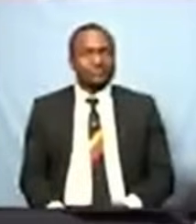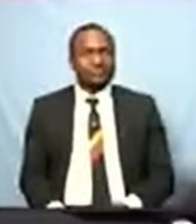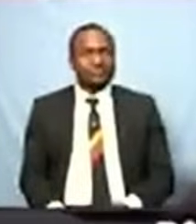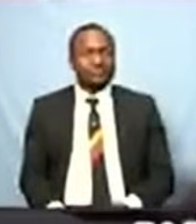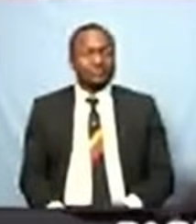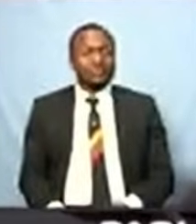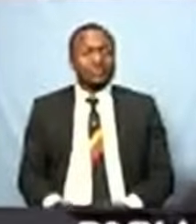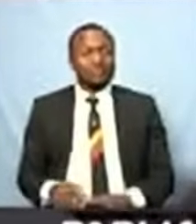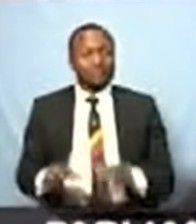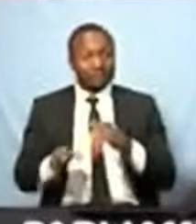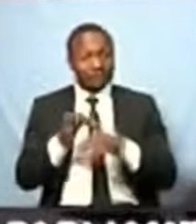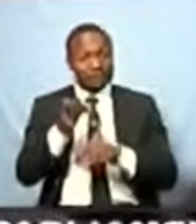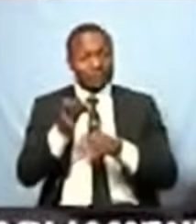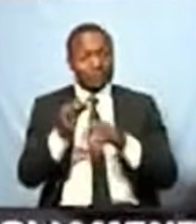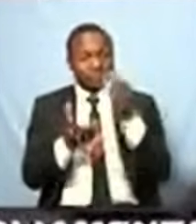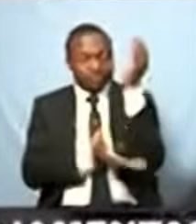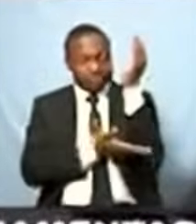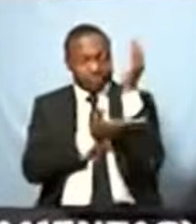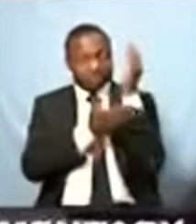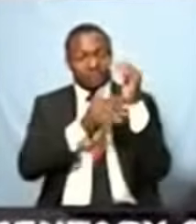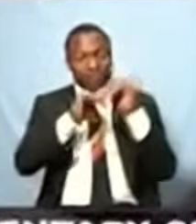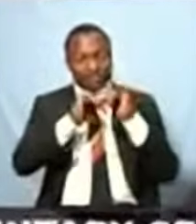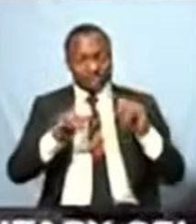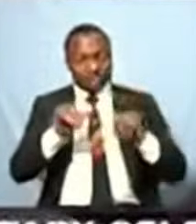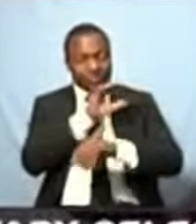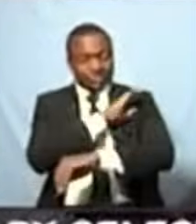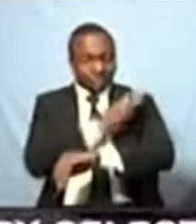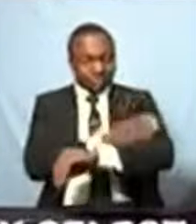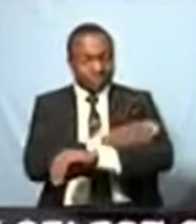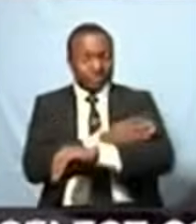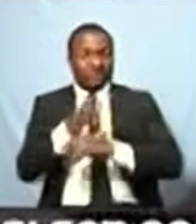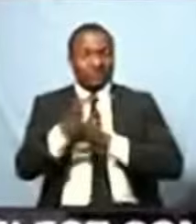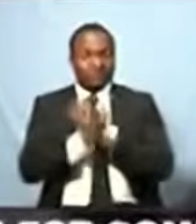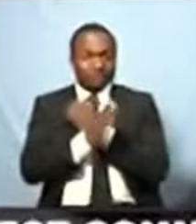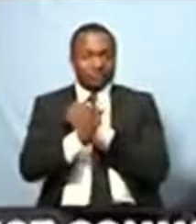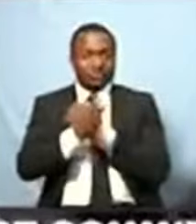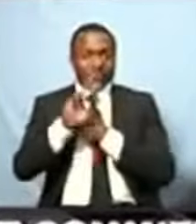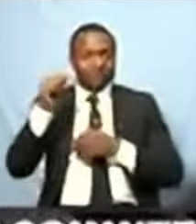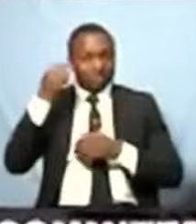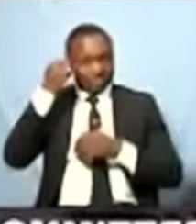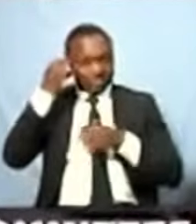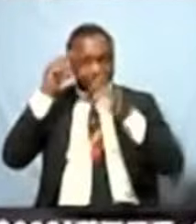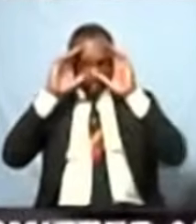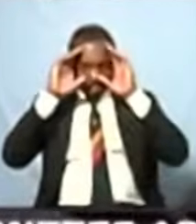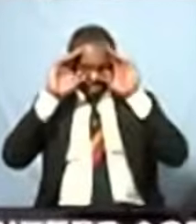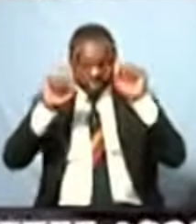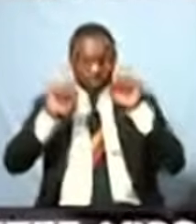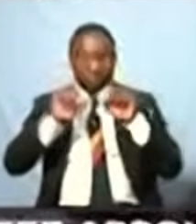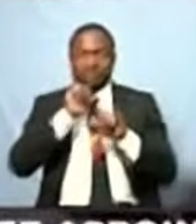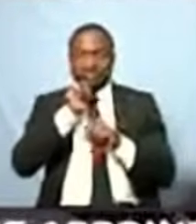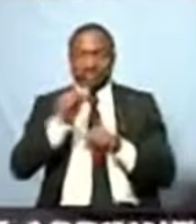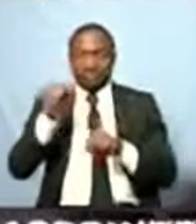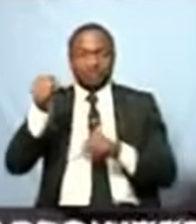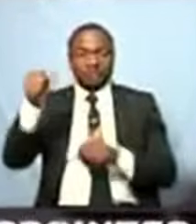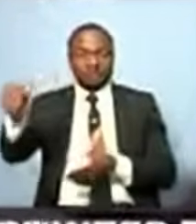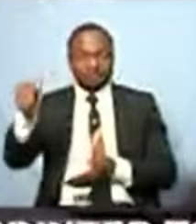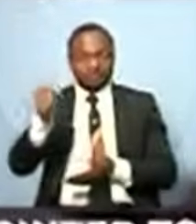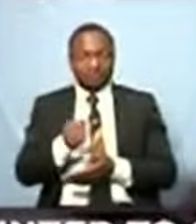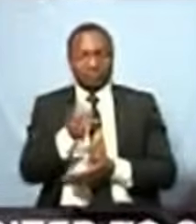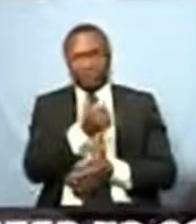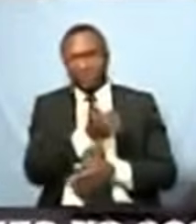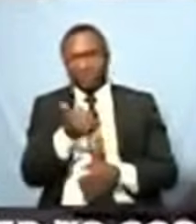Within the spirit of enhancing and upholding the separation of powers among the branches of government, the President should not nominate any